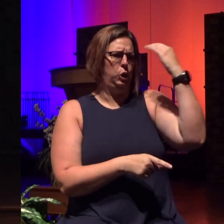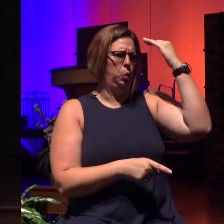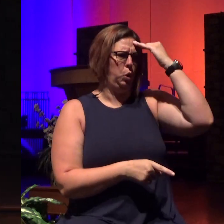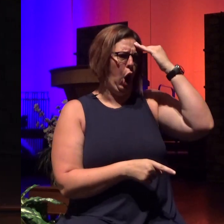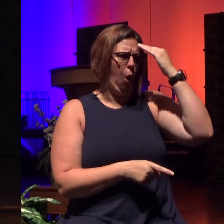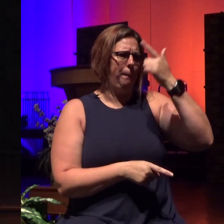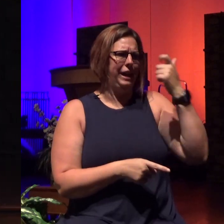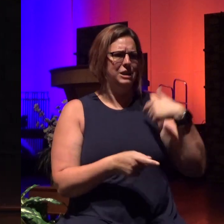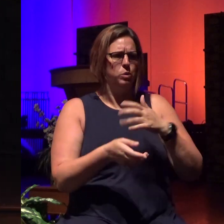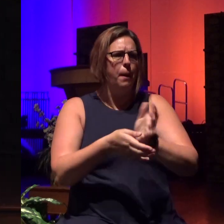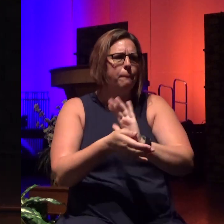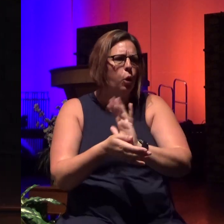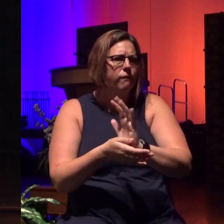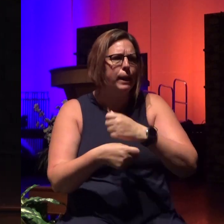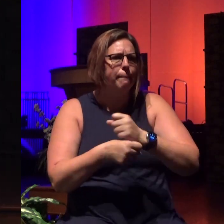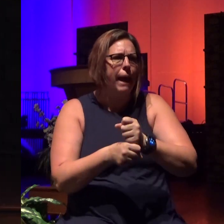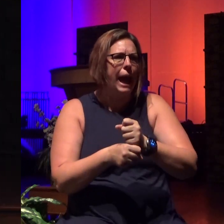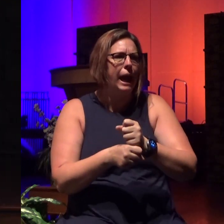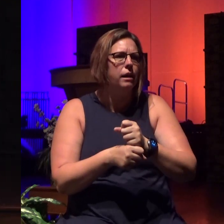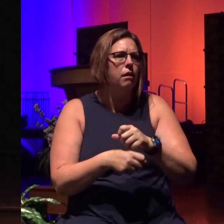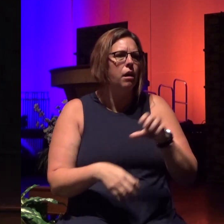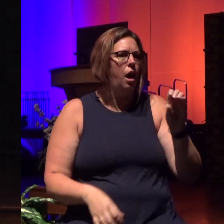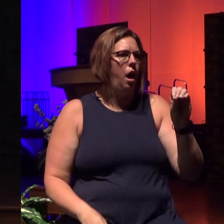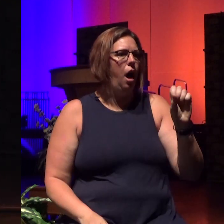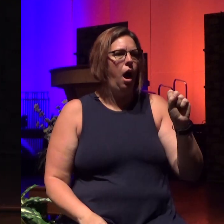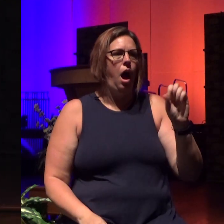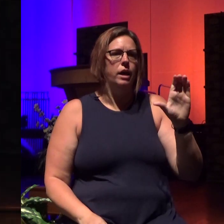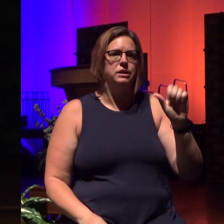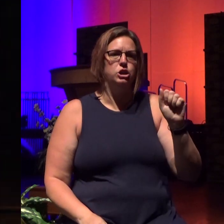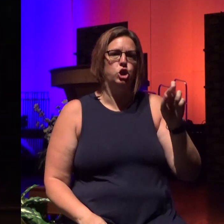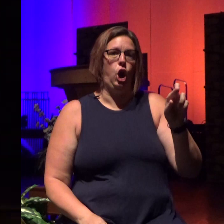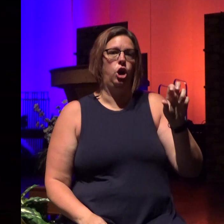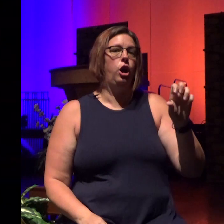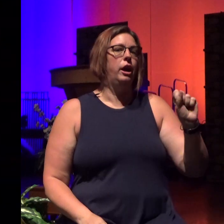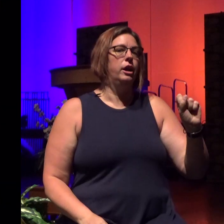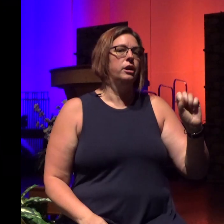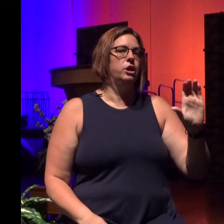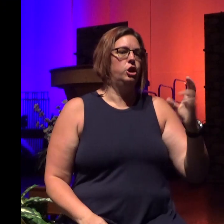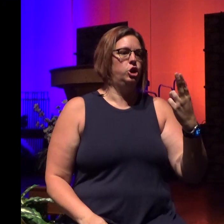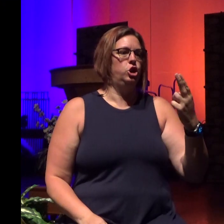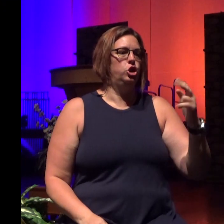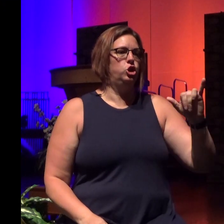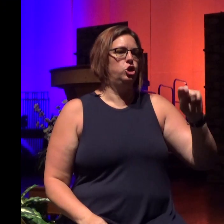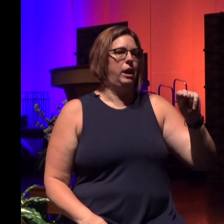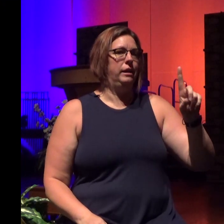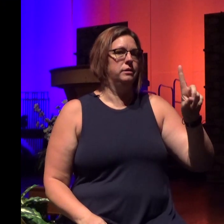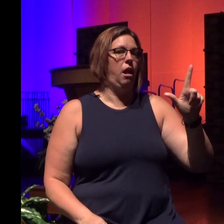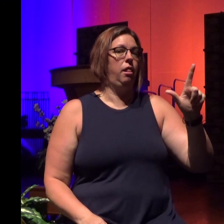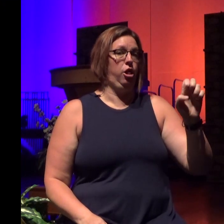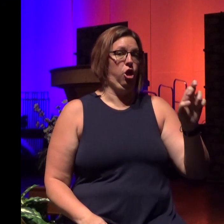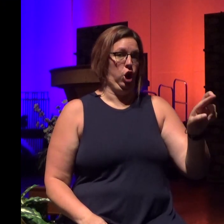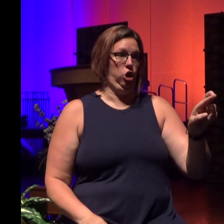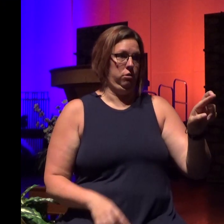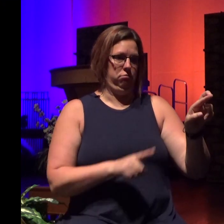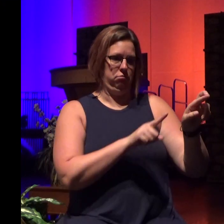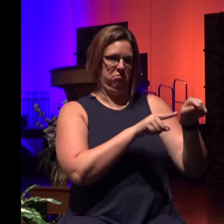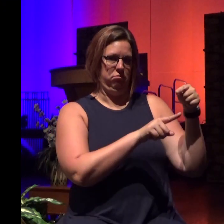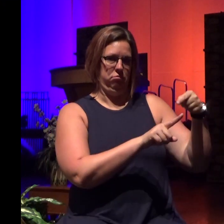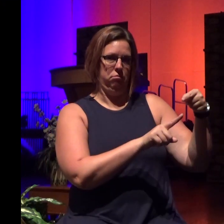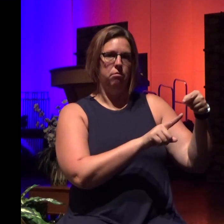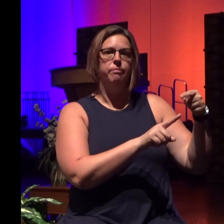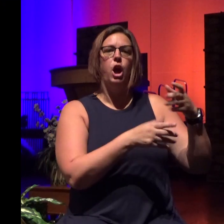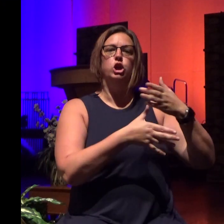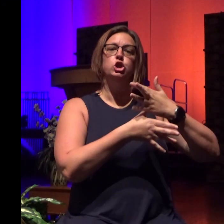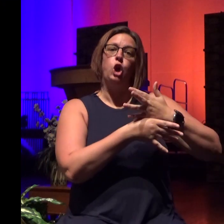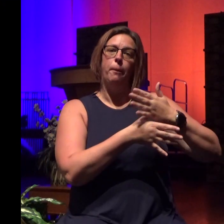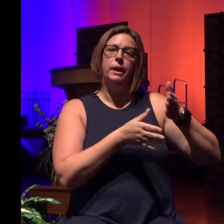an award-winning movie made about him, and it's Oskar Schindler. Oskar Schindler, of course, was a German